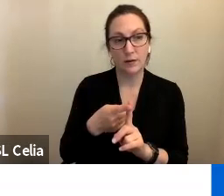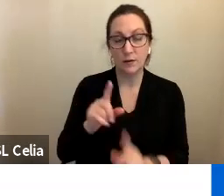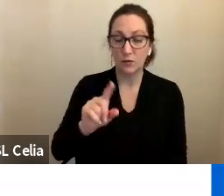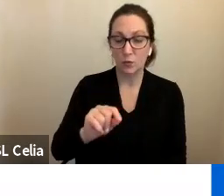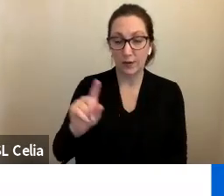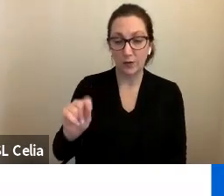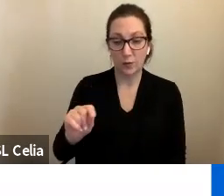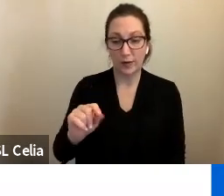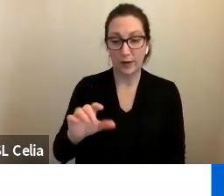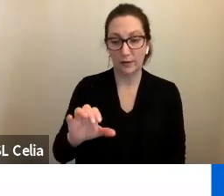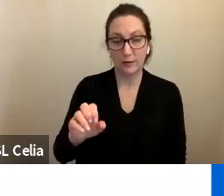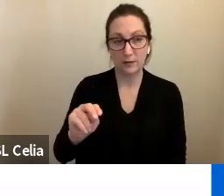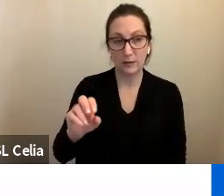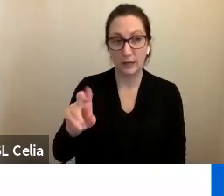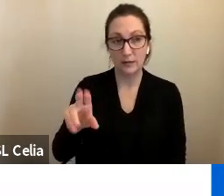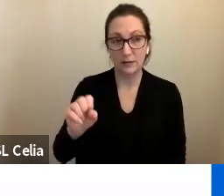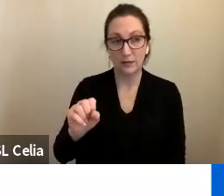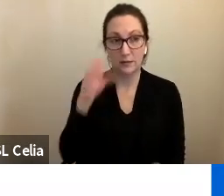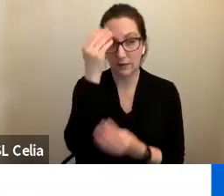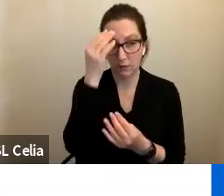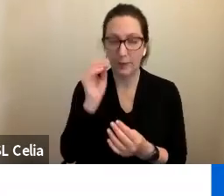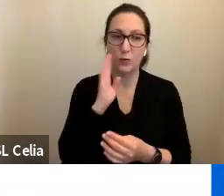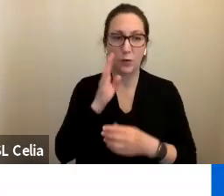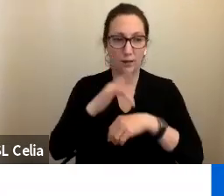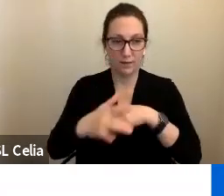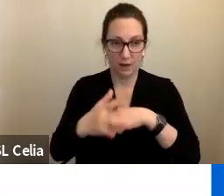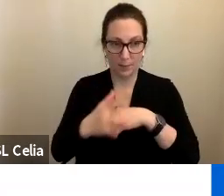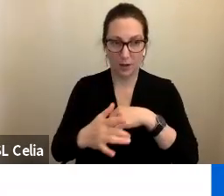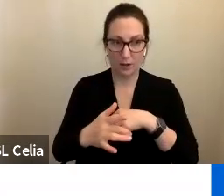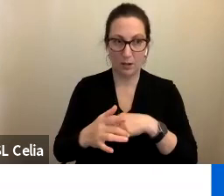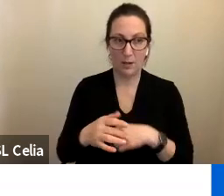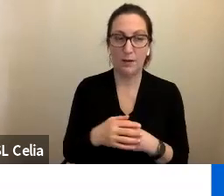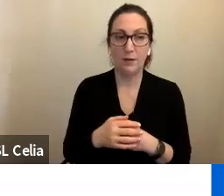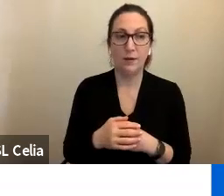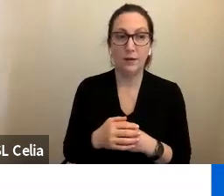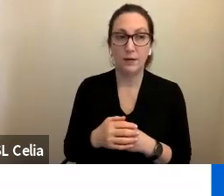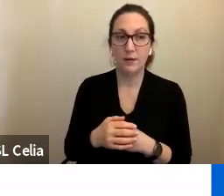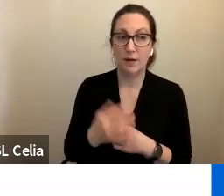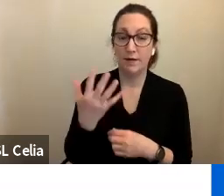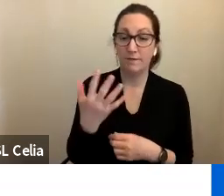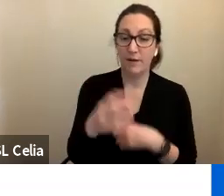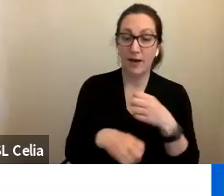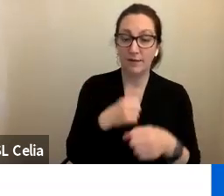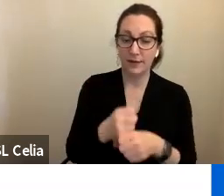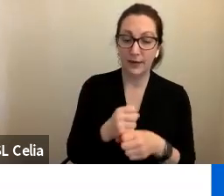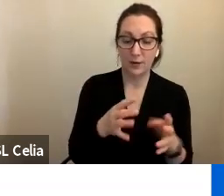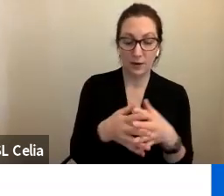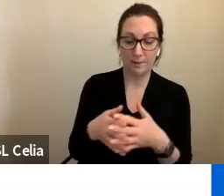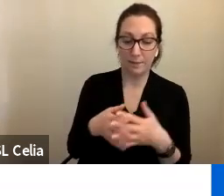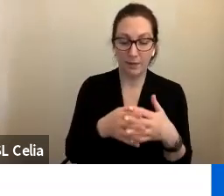census data would be available. So the 5-year American Community